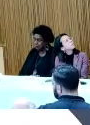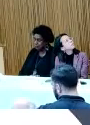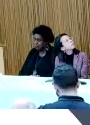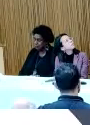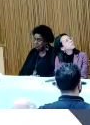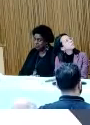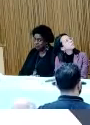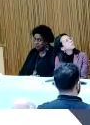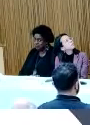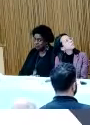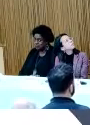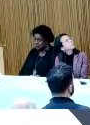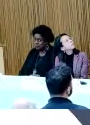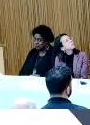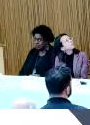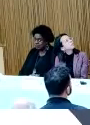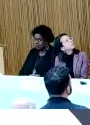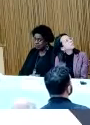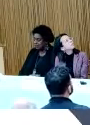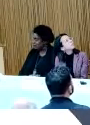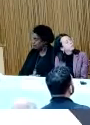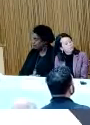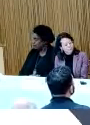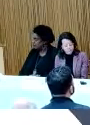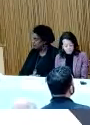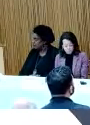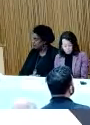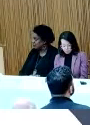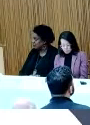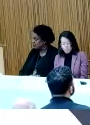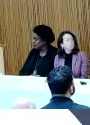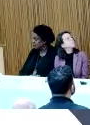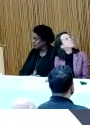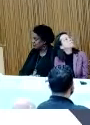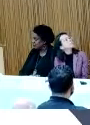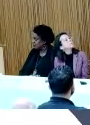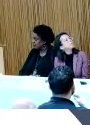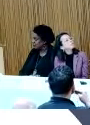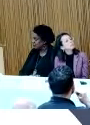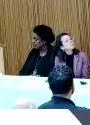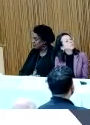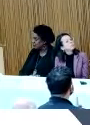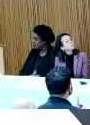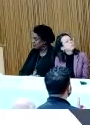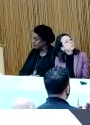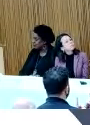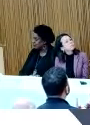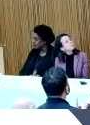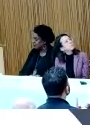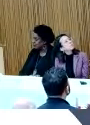place the nursing home we need to be near is is near is in Brentwood okay and so we found a couple that are in